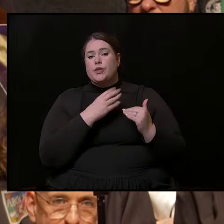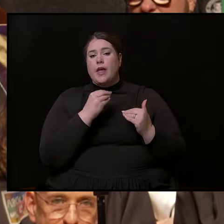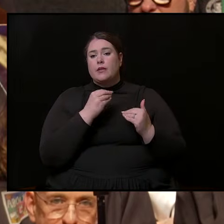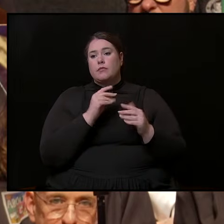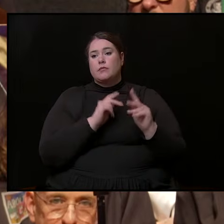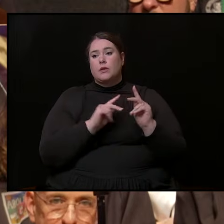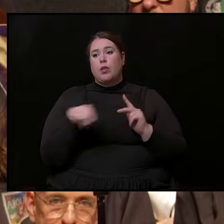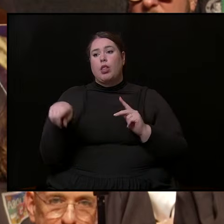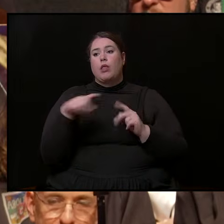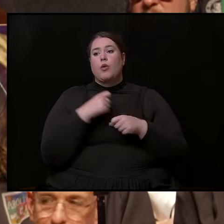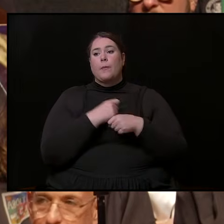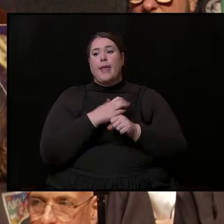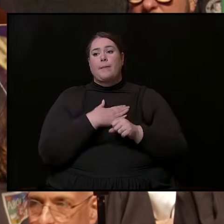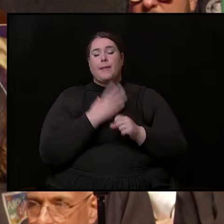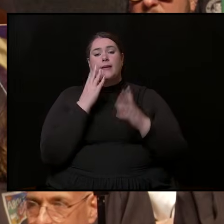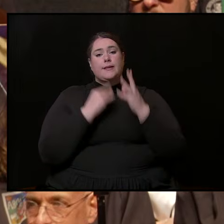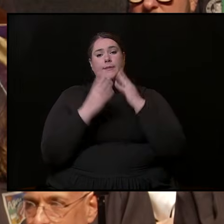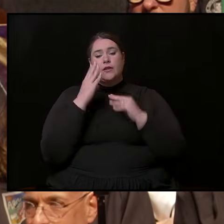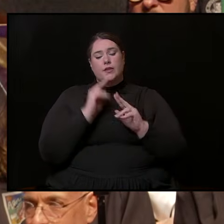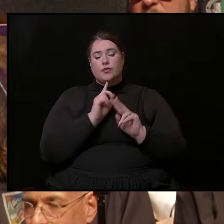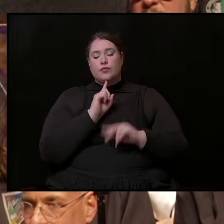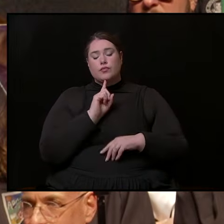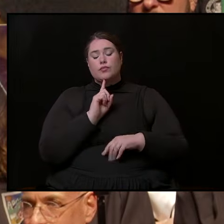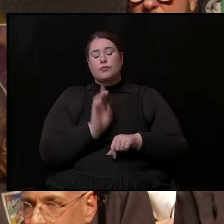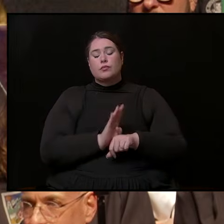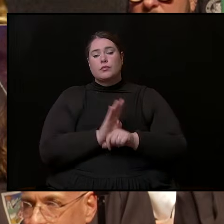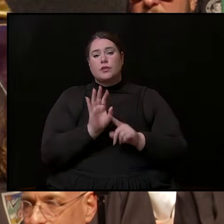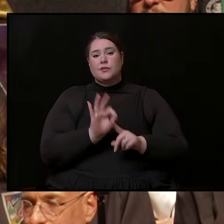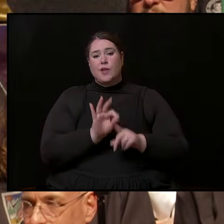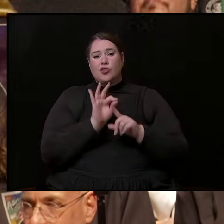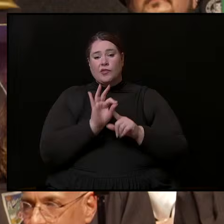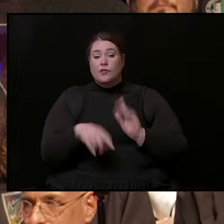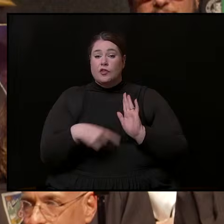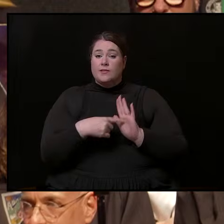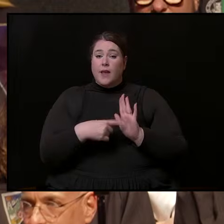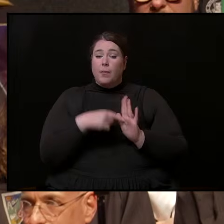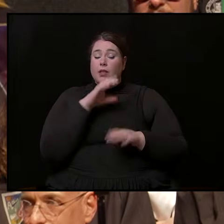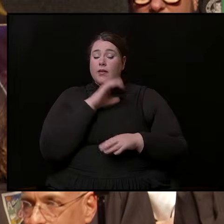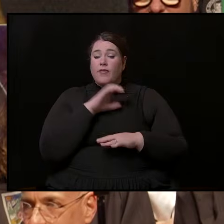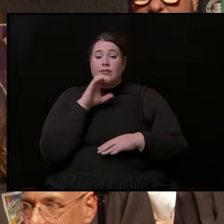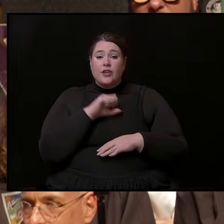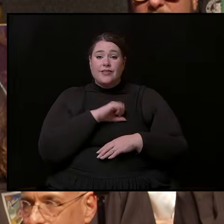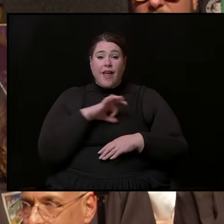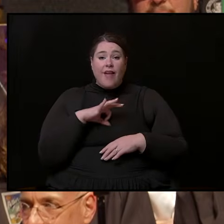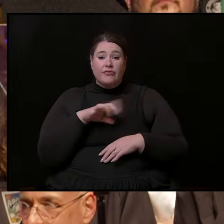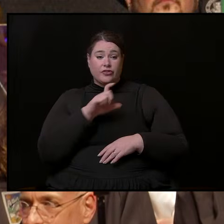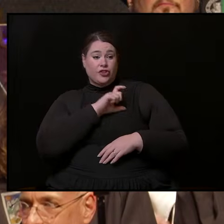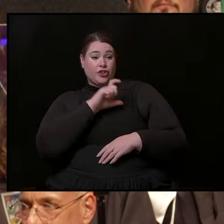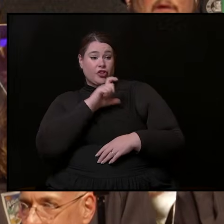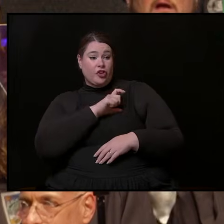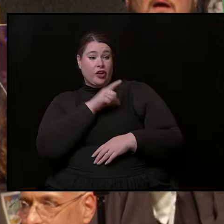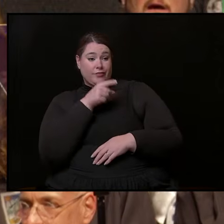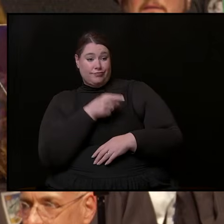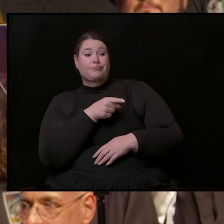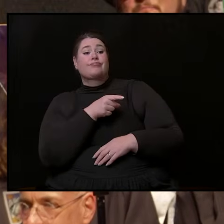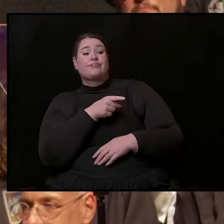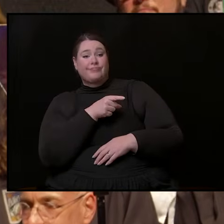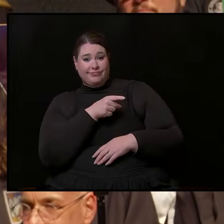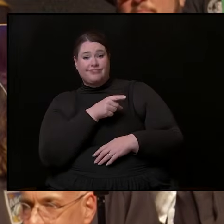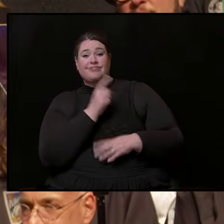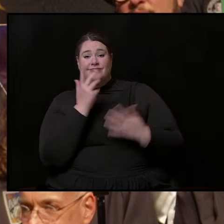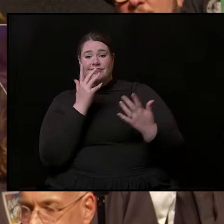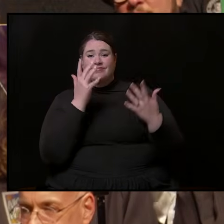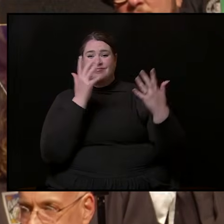who made my experience truly special. The cafeteria staff, the security guards,